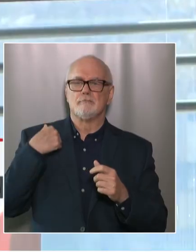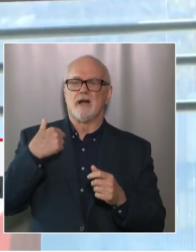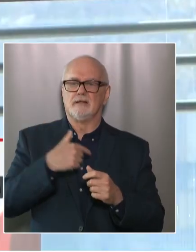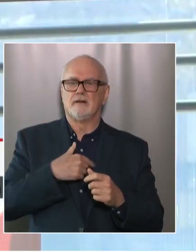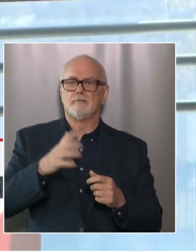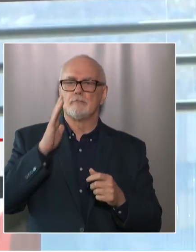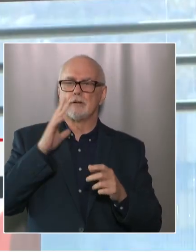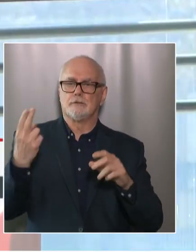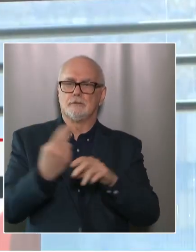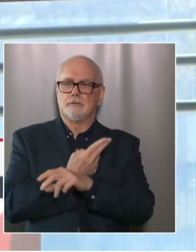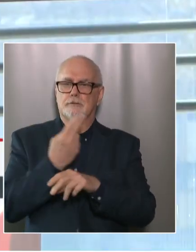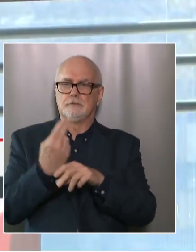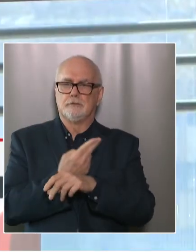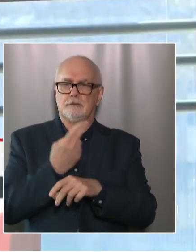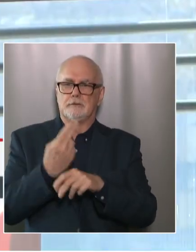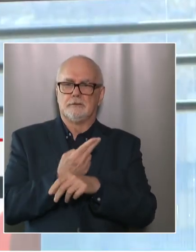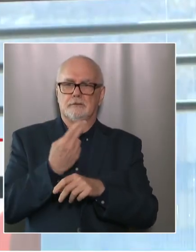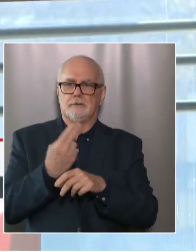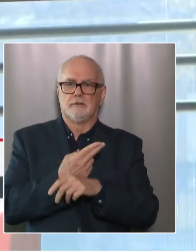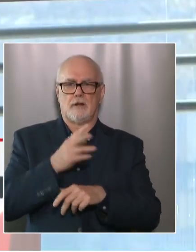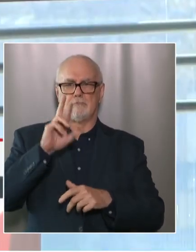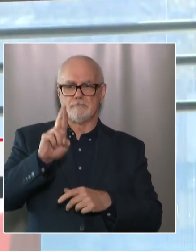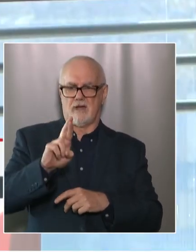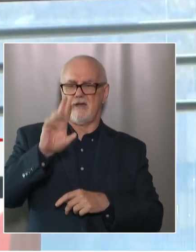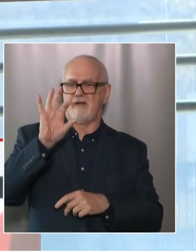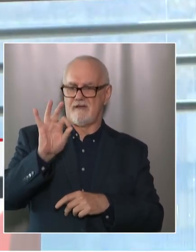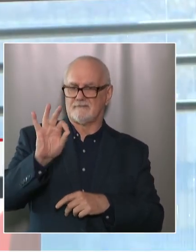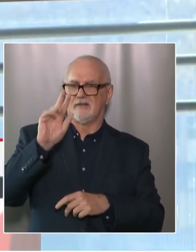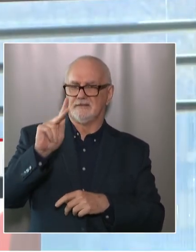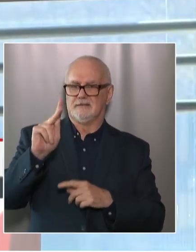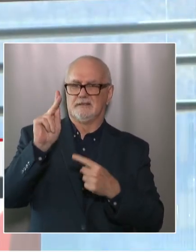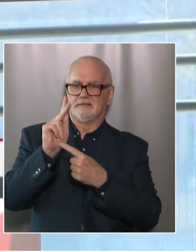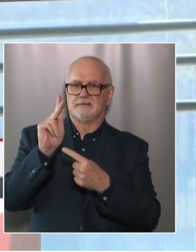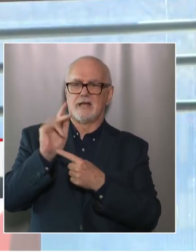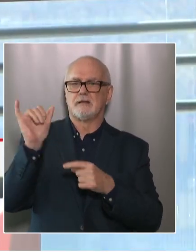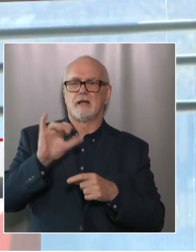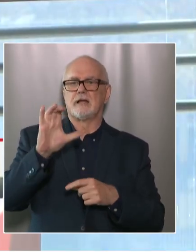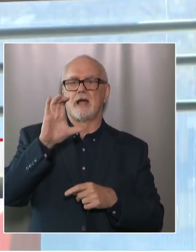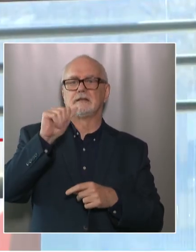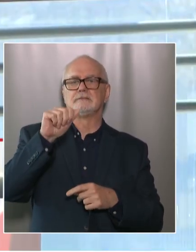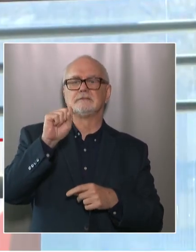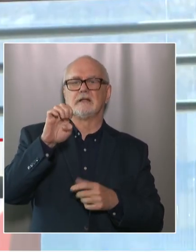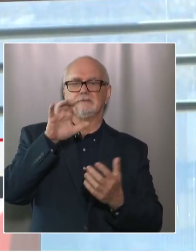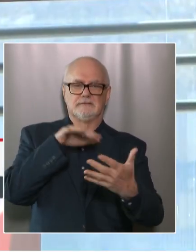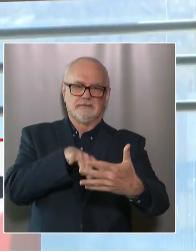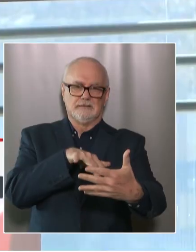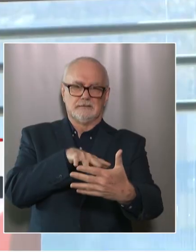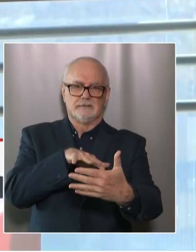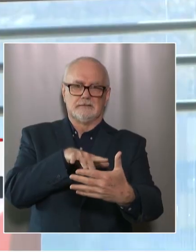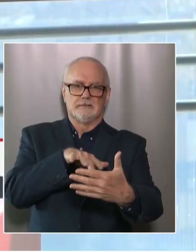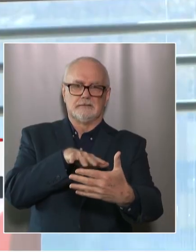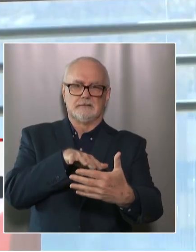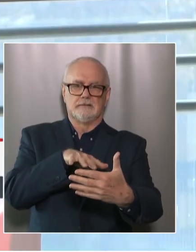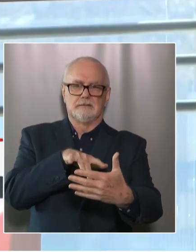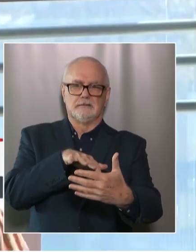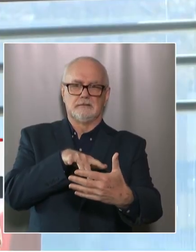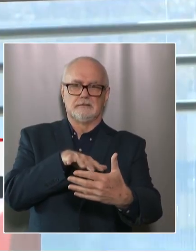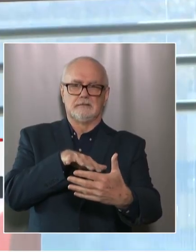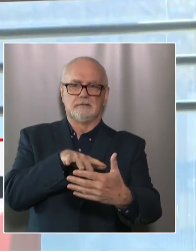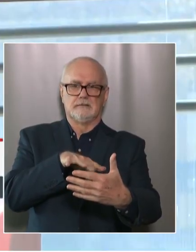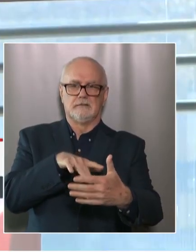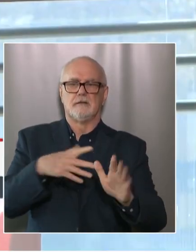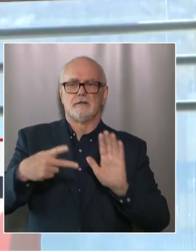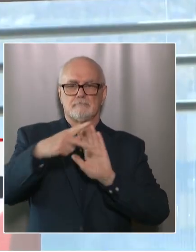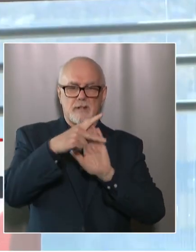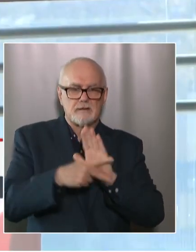a kind of case study in what some of these layer upon layer of regulation and requirement